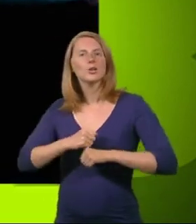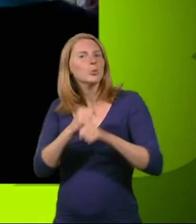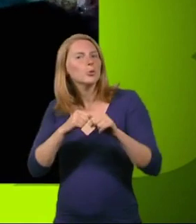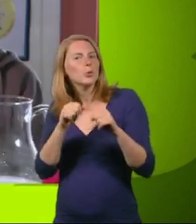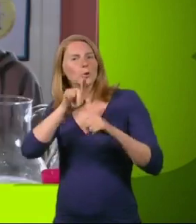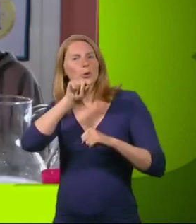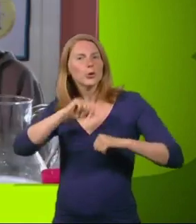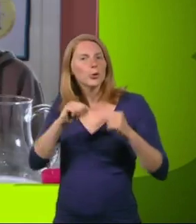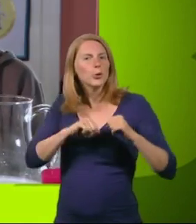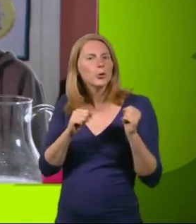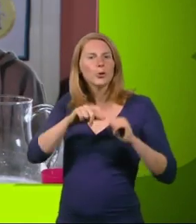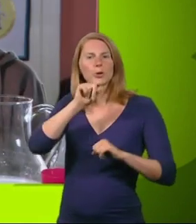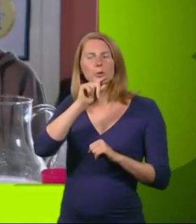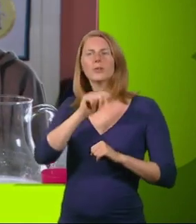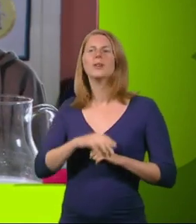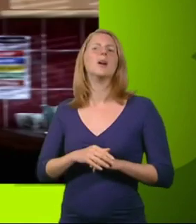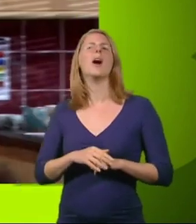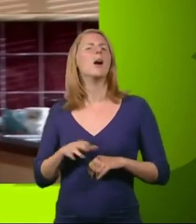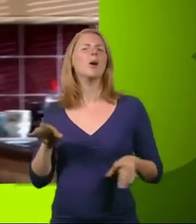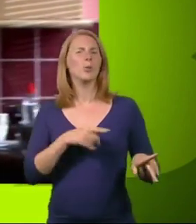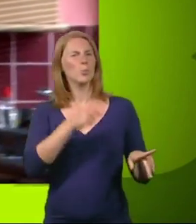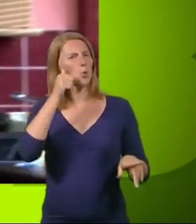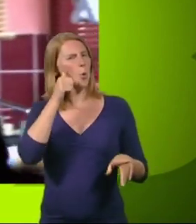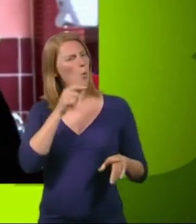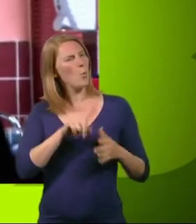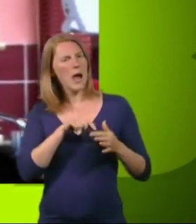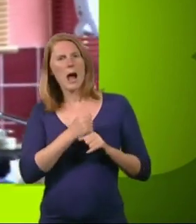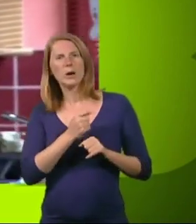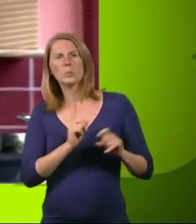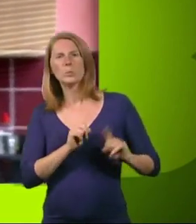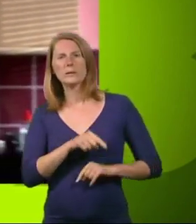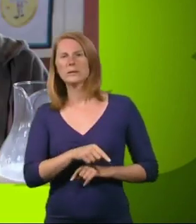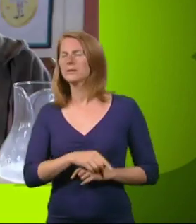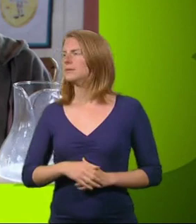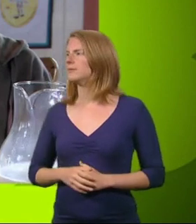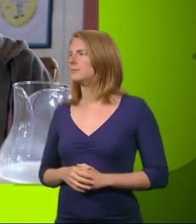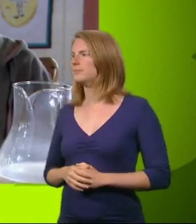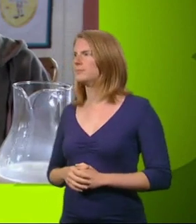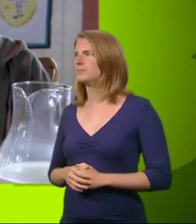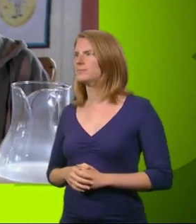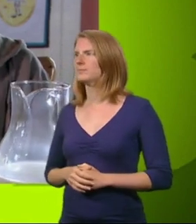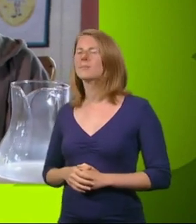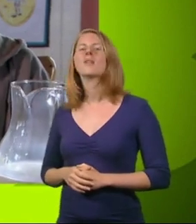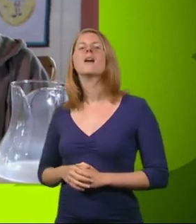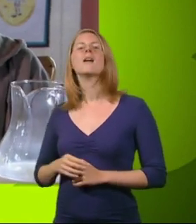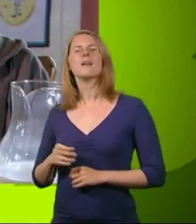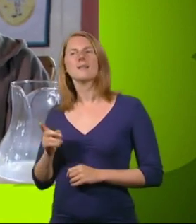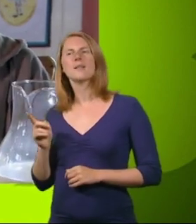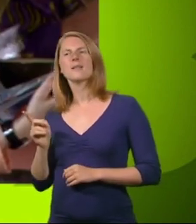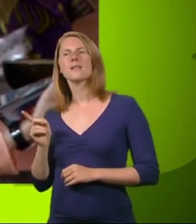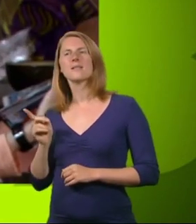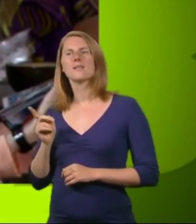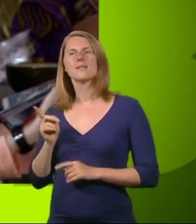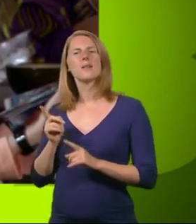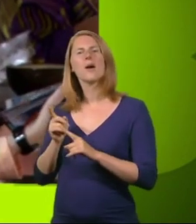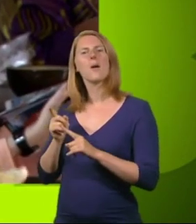Bok, bok, bok, bok, bok, bok. Who knows what an egg is stupid? He look a bit Ade for. So, where am I at the end?